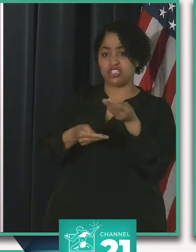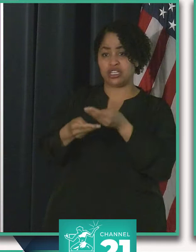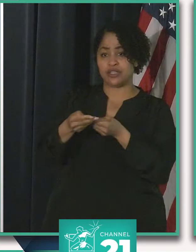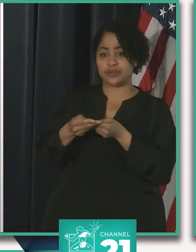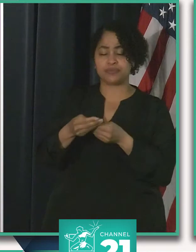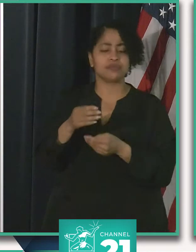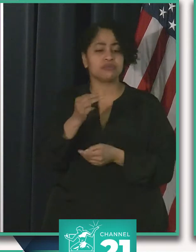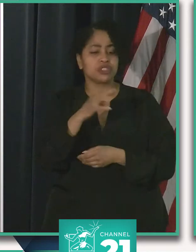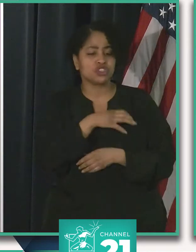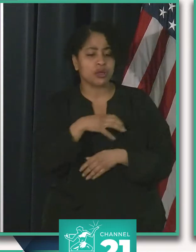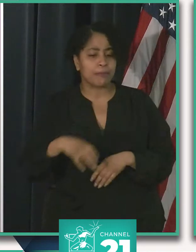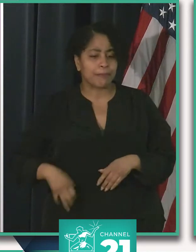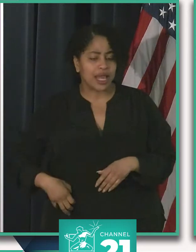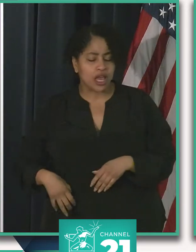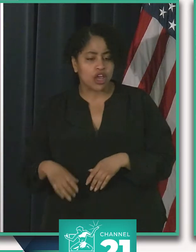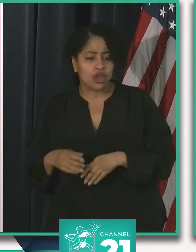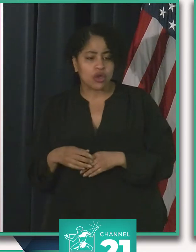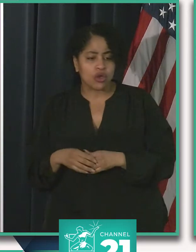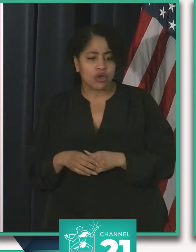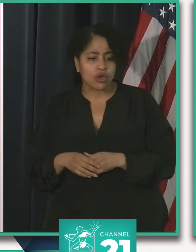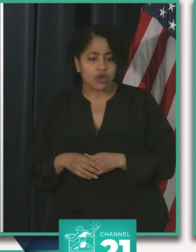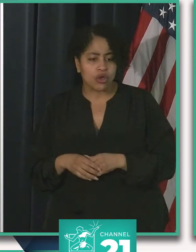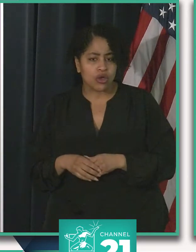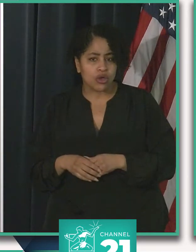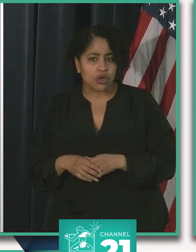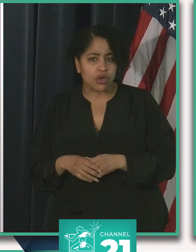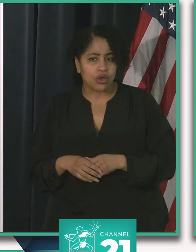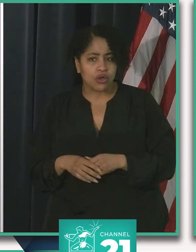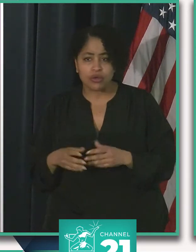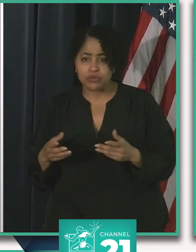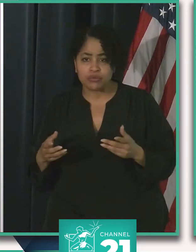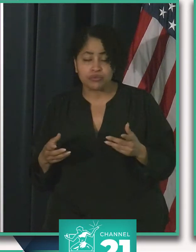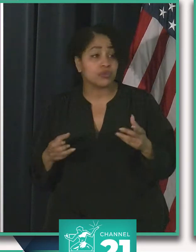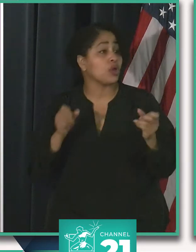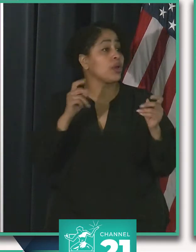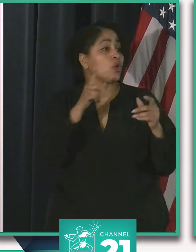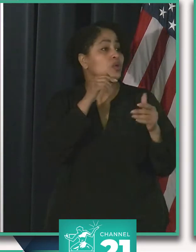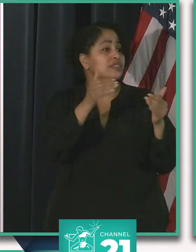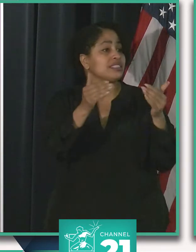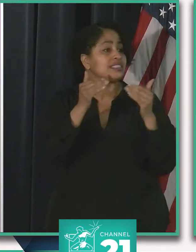Mr. Mayor, then... All right. Who's next?